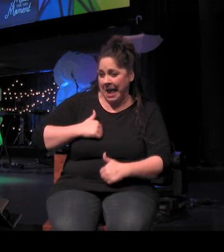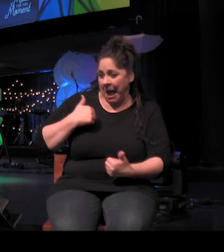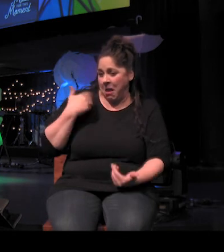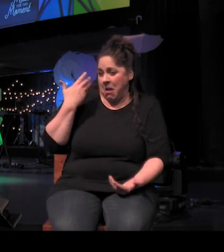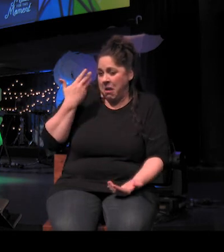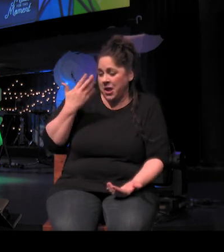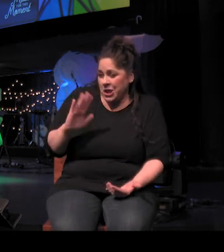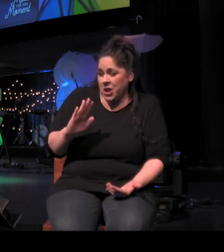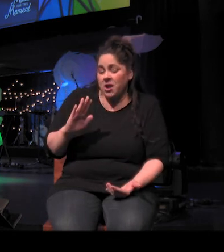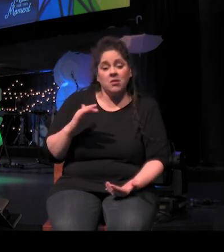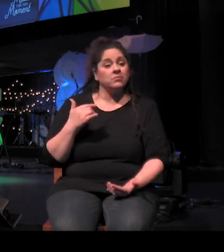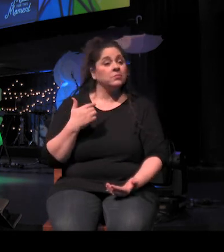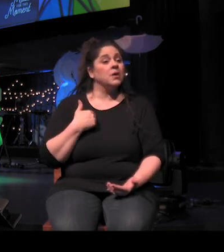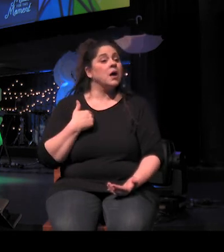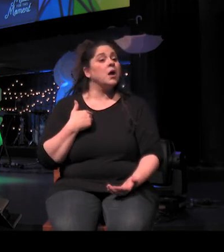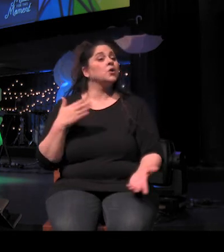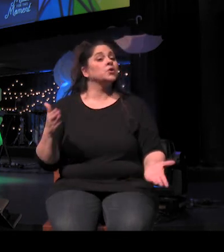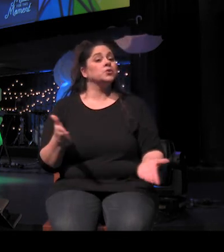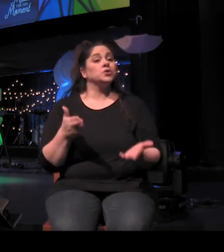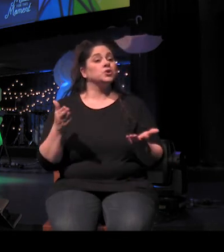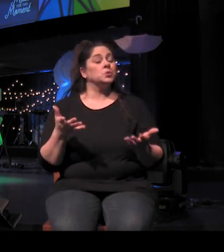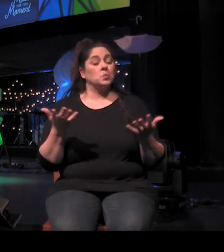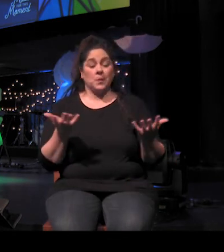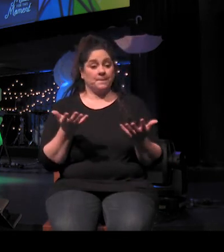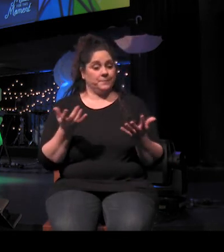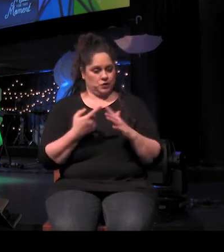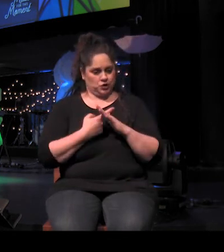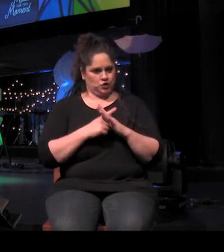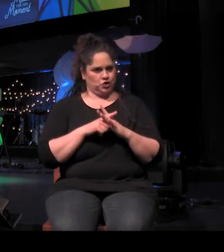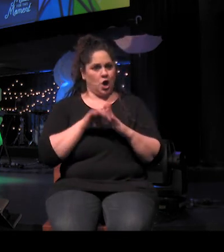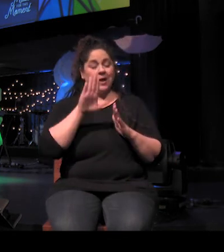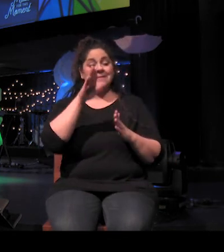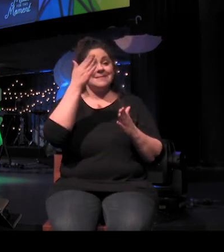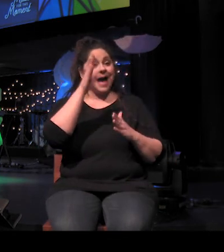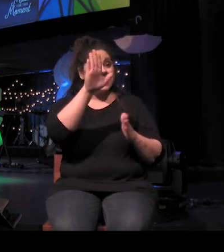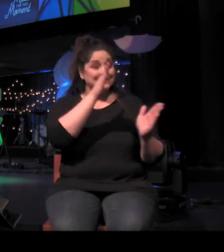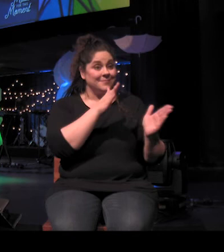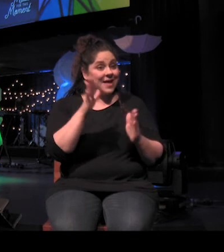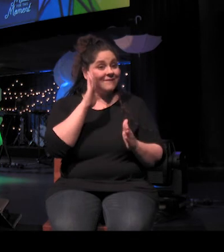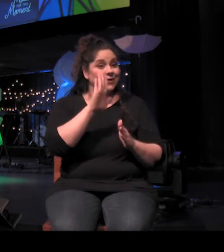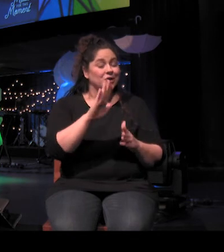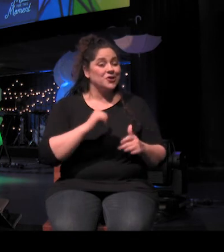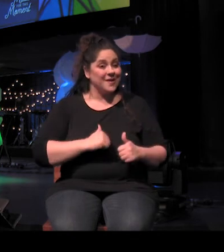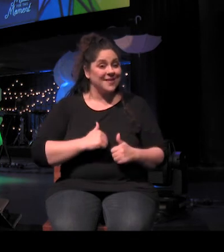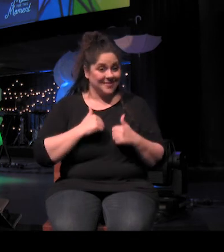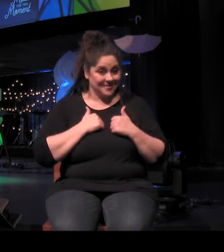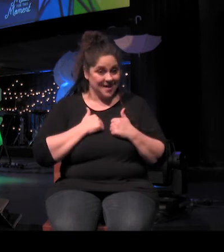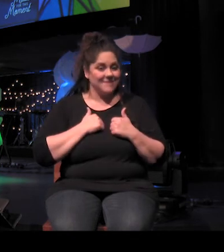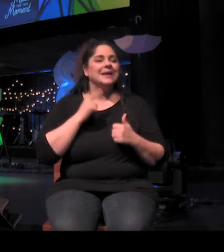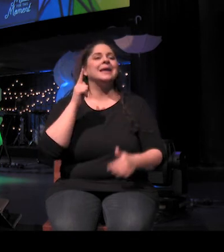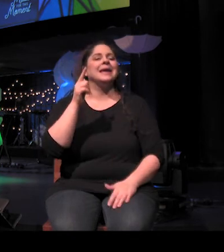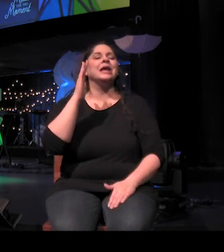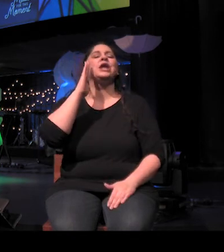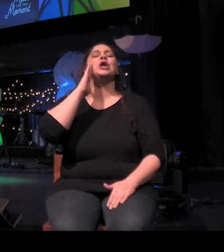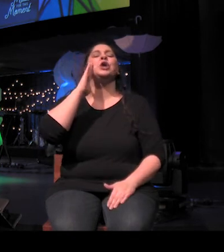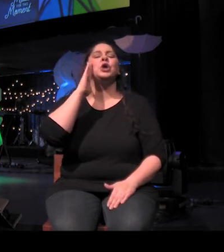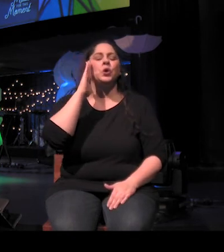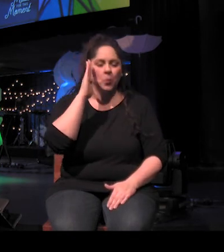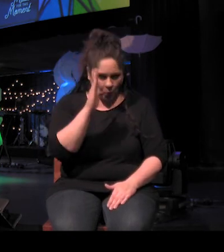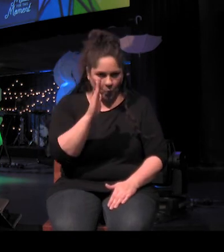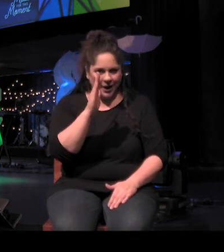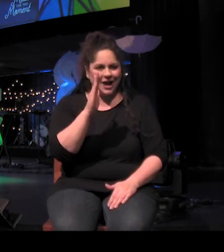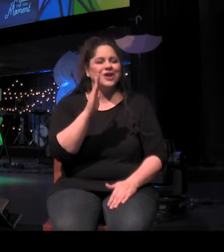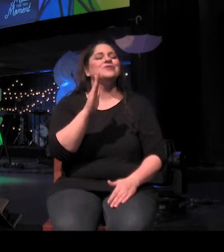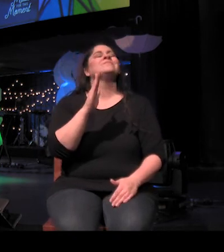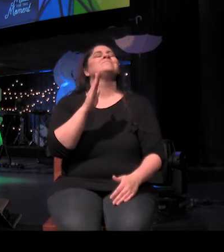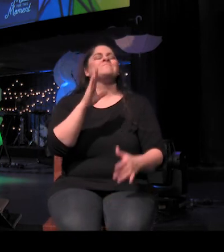life. Well, I would encourage you to start here. God's will for your life is that he will restore, support, strengthen, and